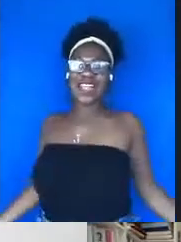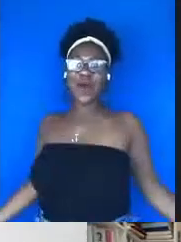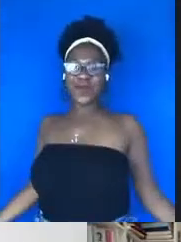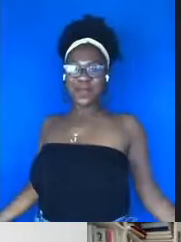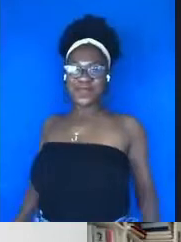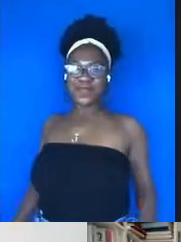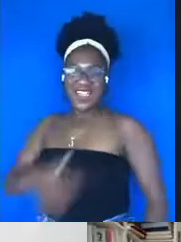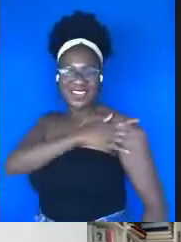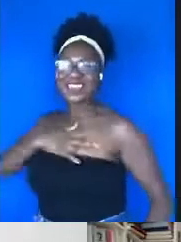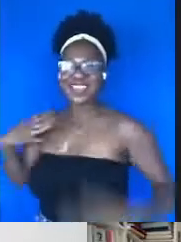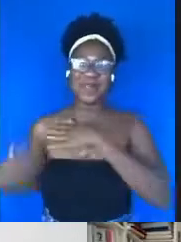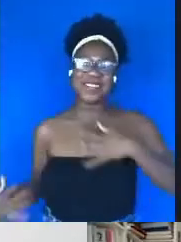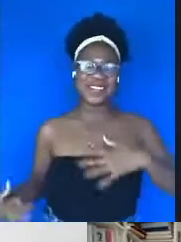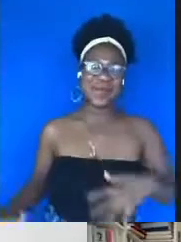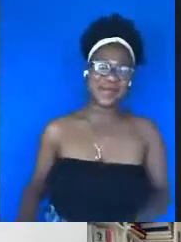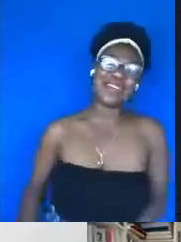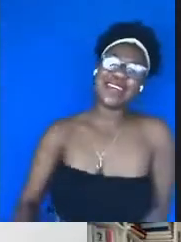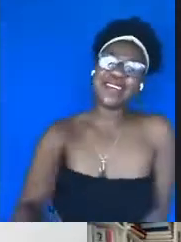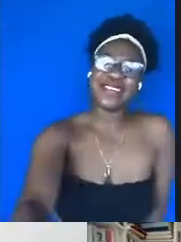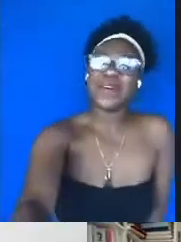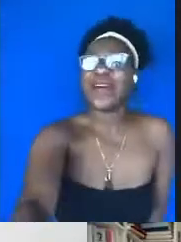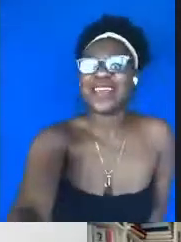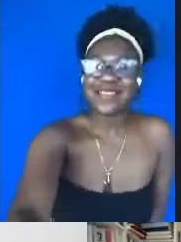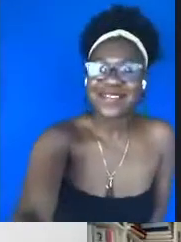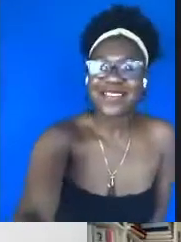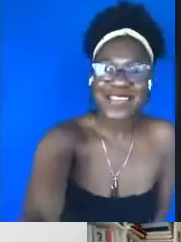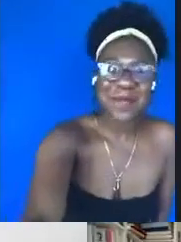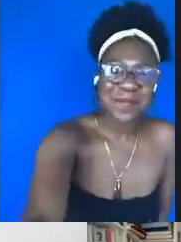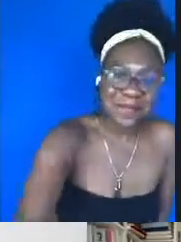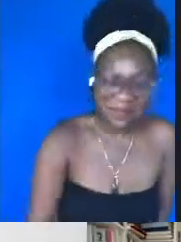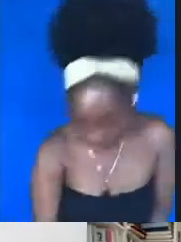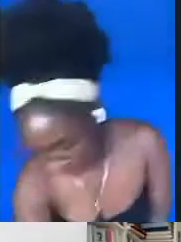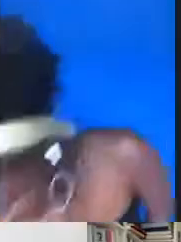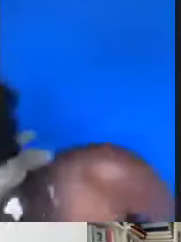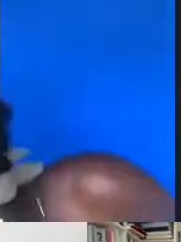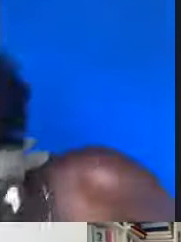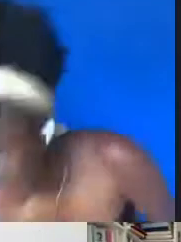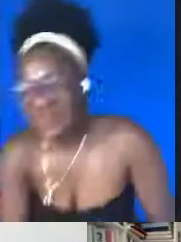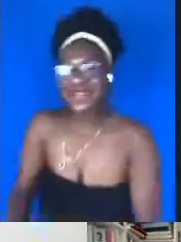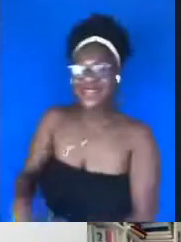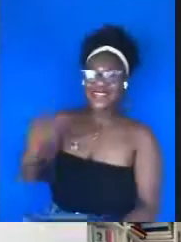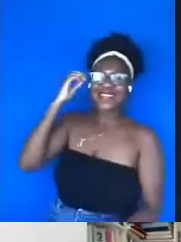closing up, I gotta like open up and find a little sexy piece of something. So yeah.